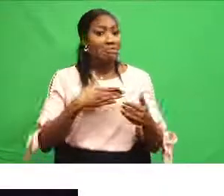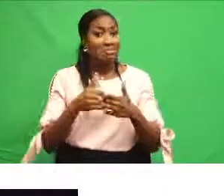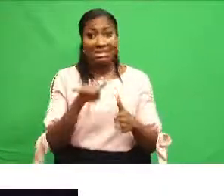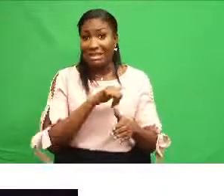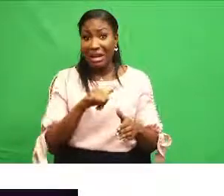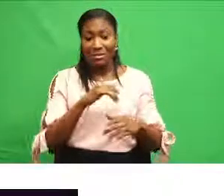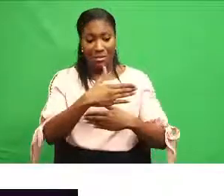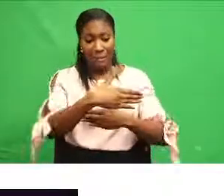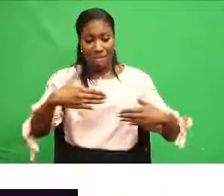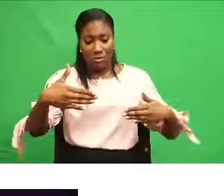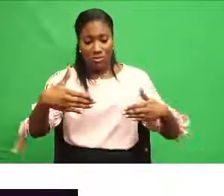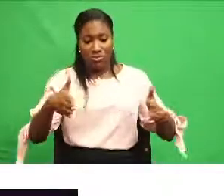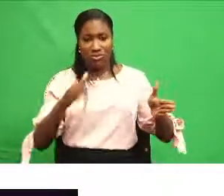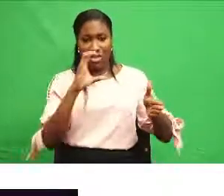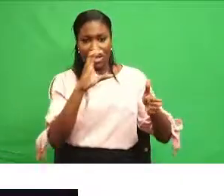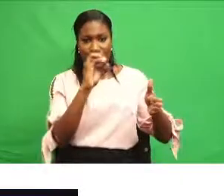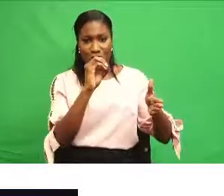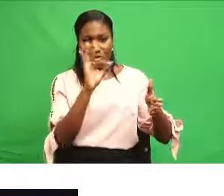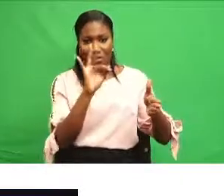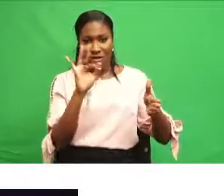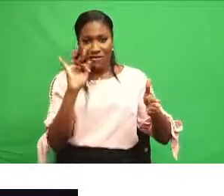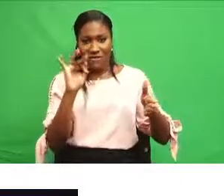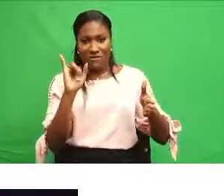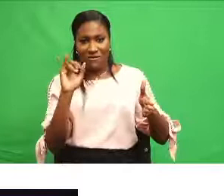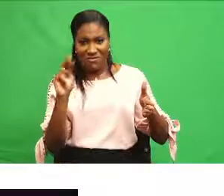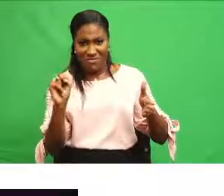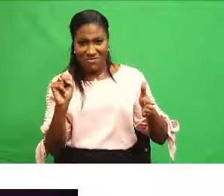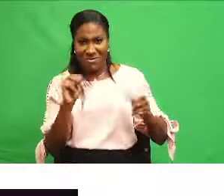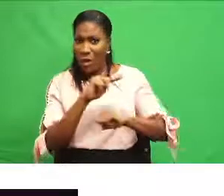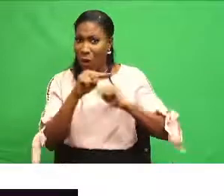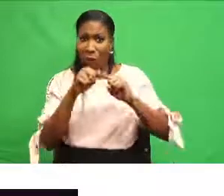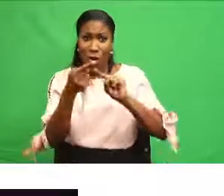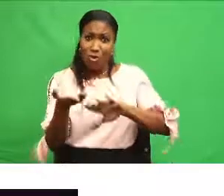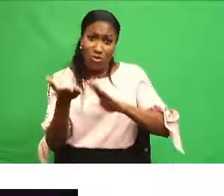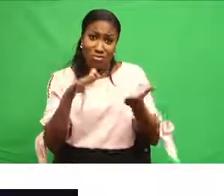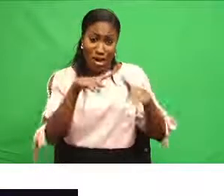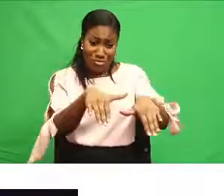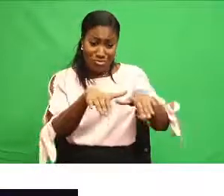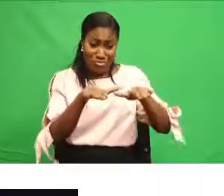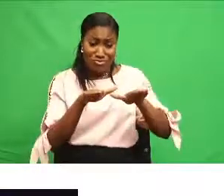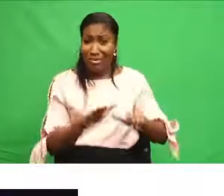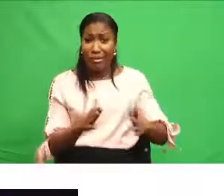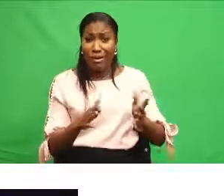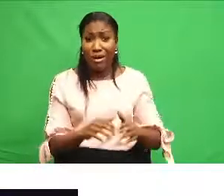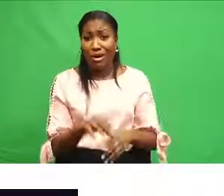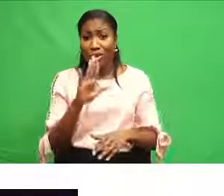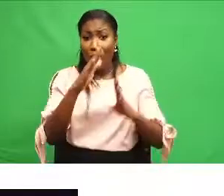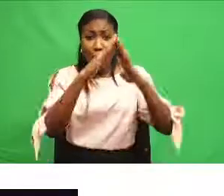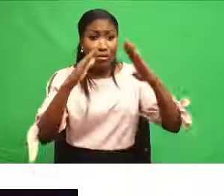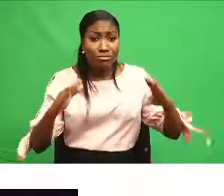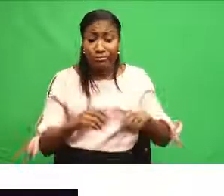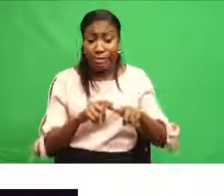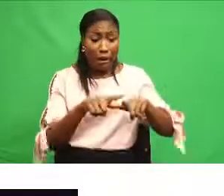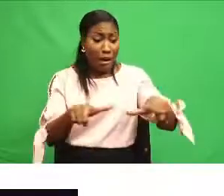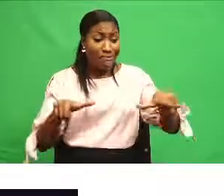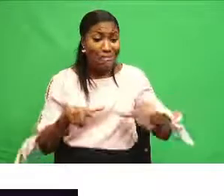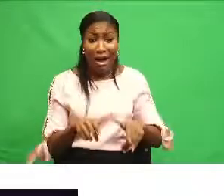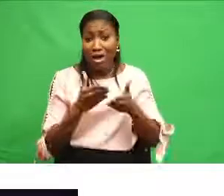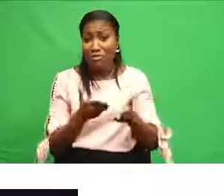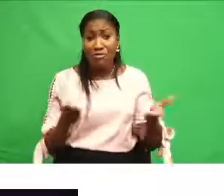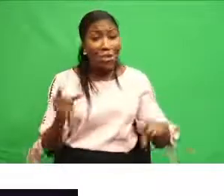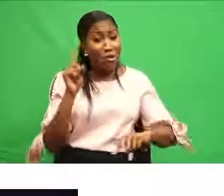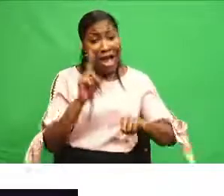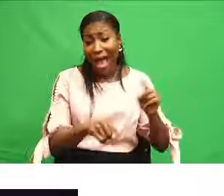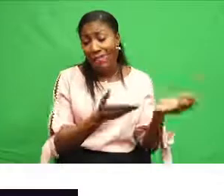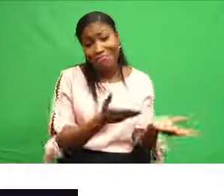grave. And your estate will not be able to go with you, no matter how much you love it.